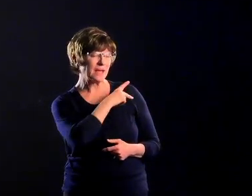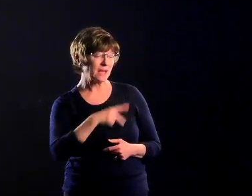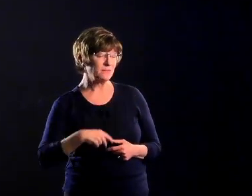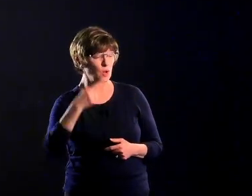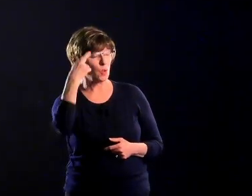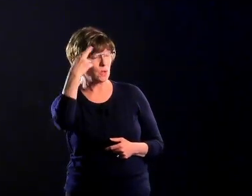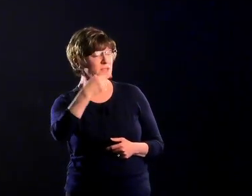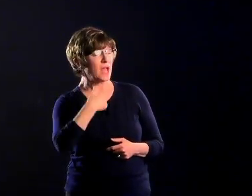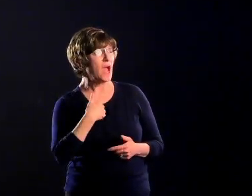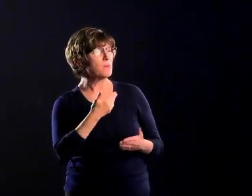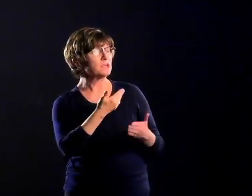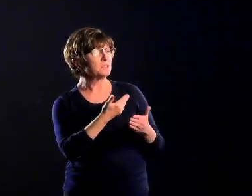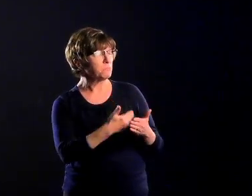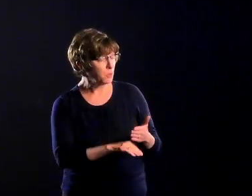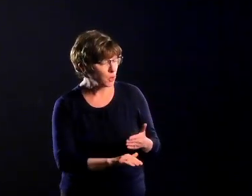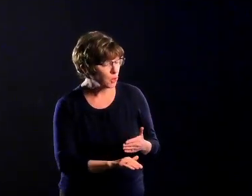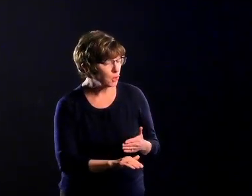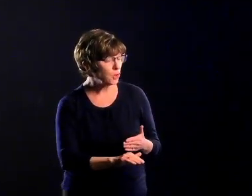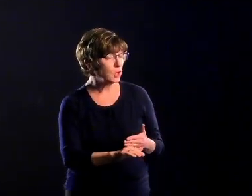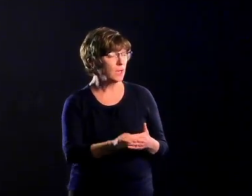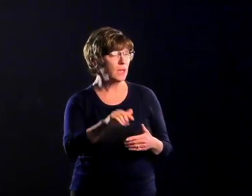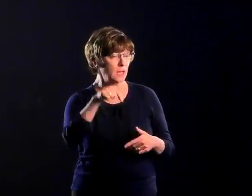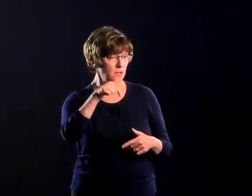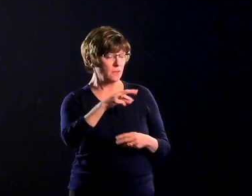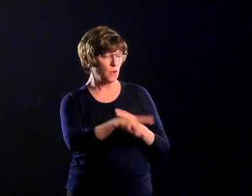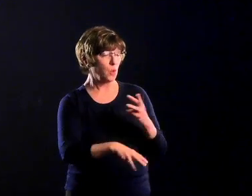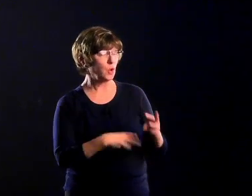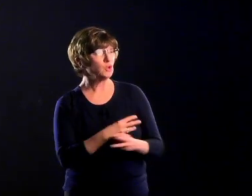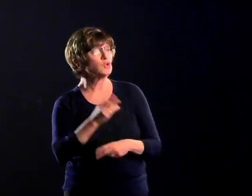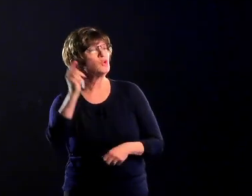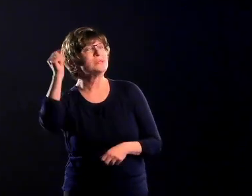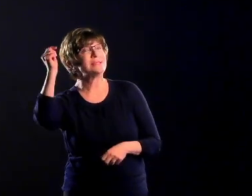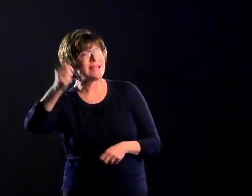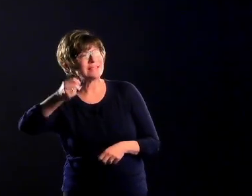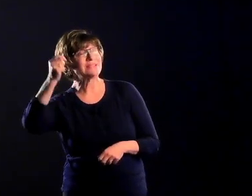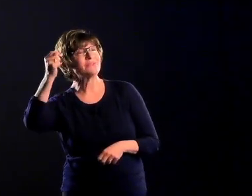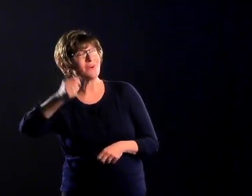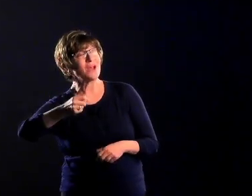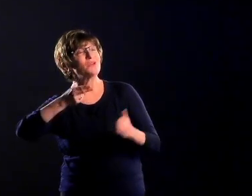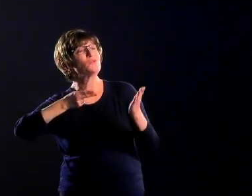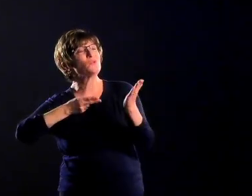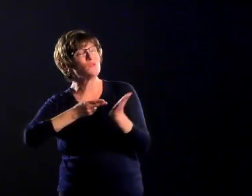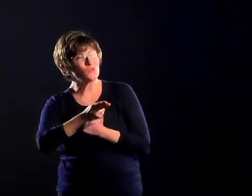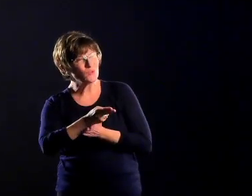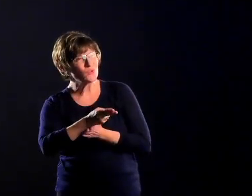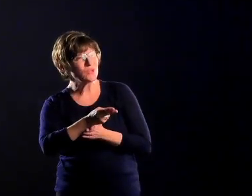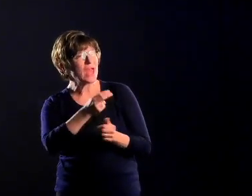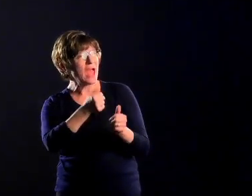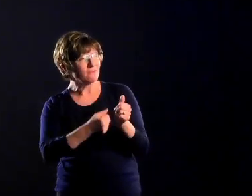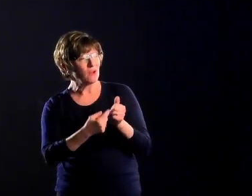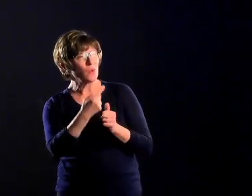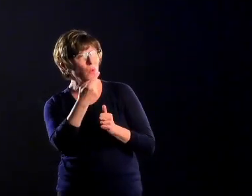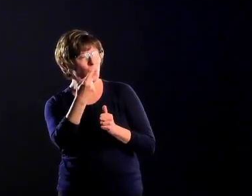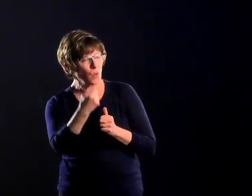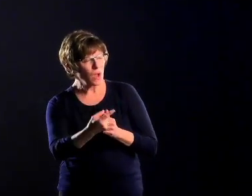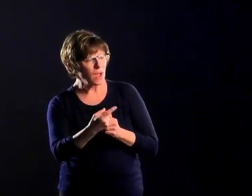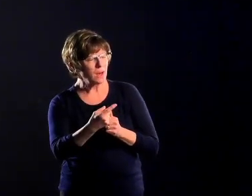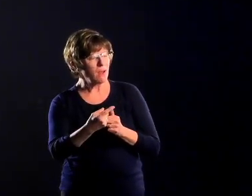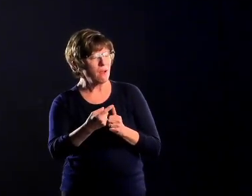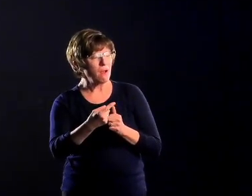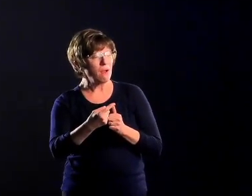born and came into this world is to testify to the truth. Everyone on the side of